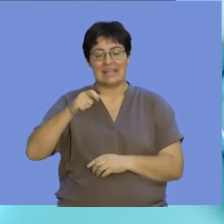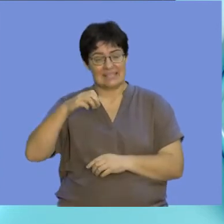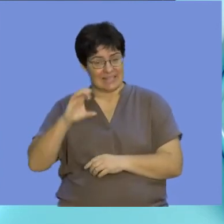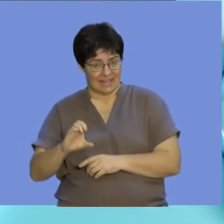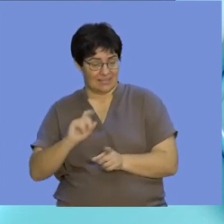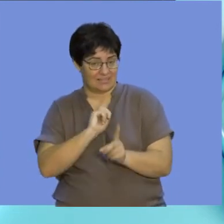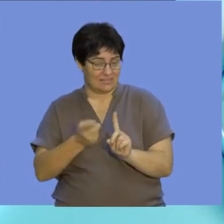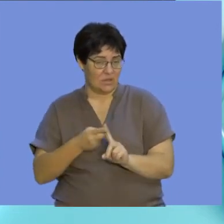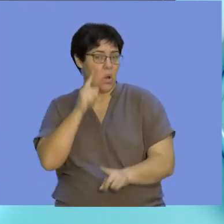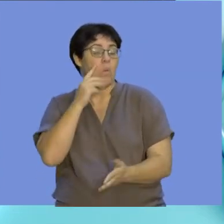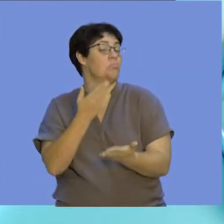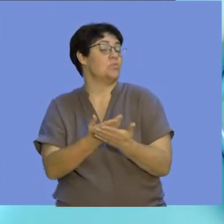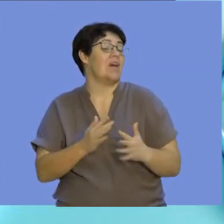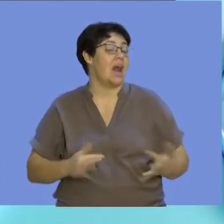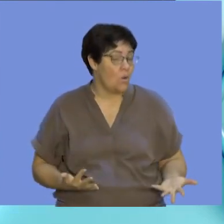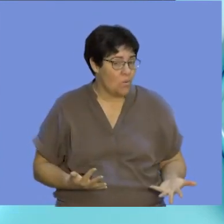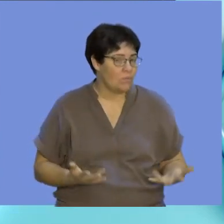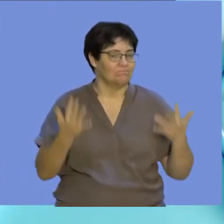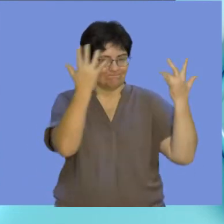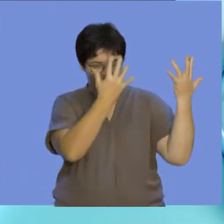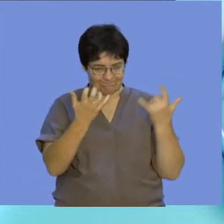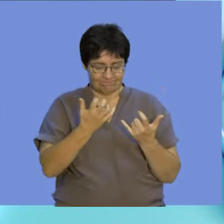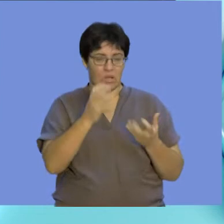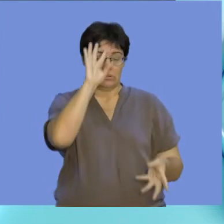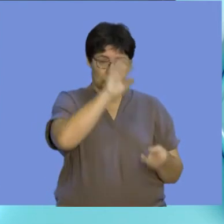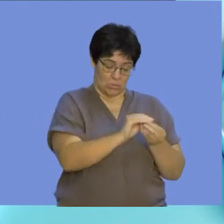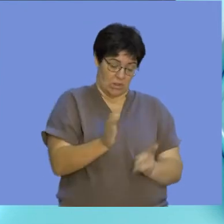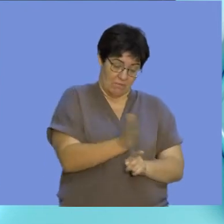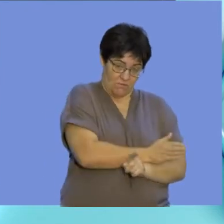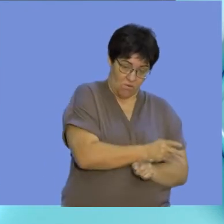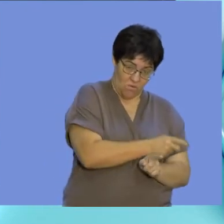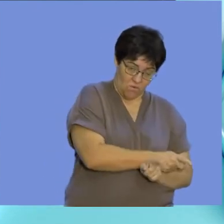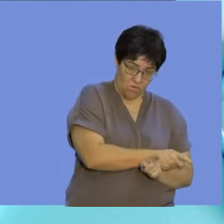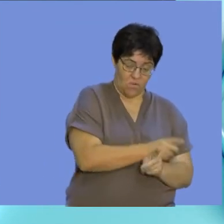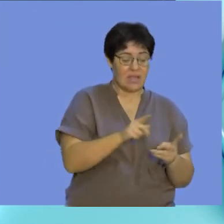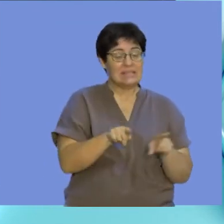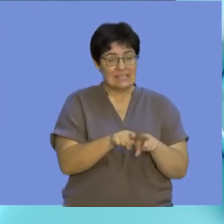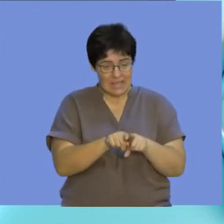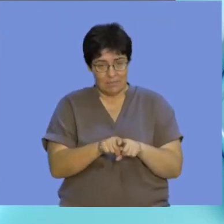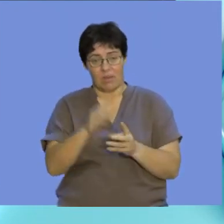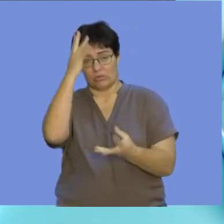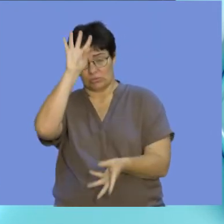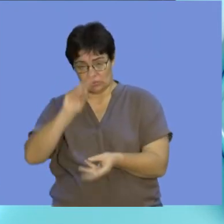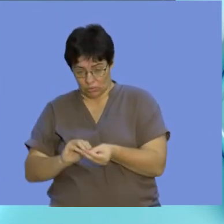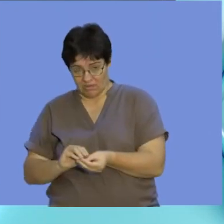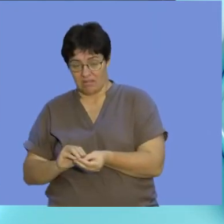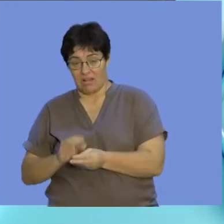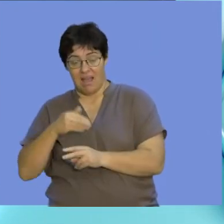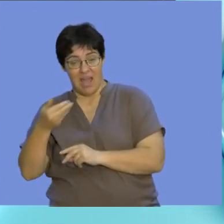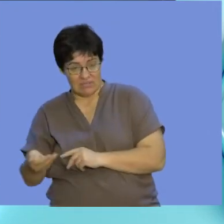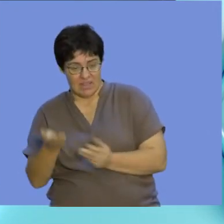to prove this, I have to work out the total before and the total after, and then compare